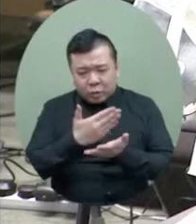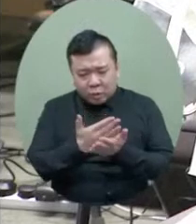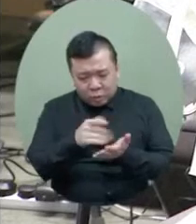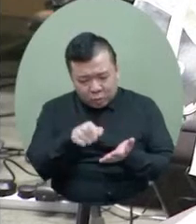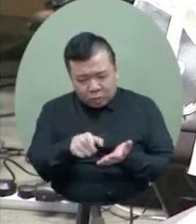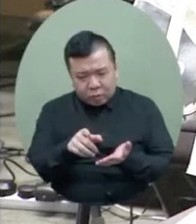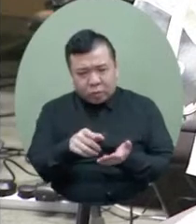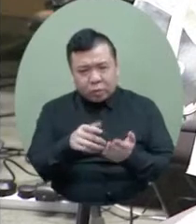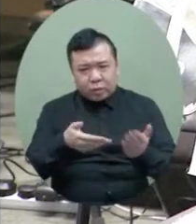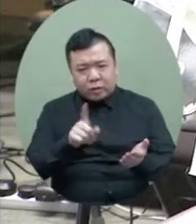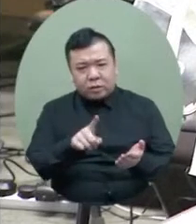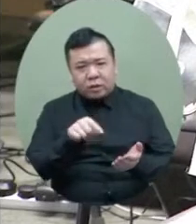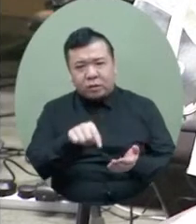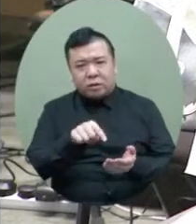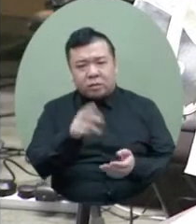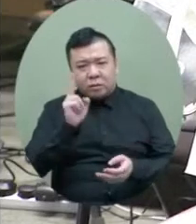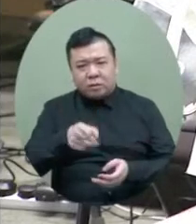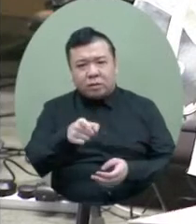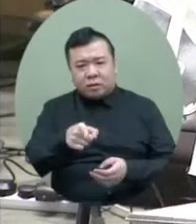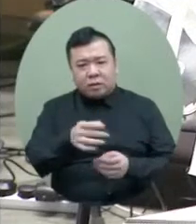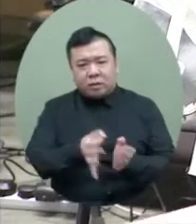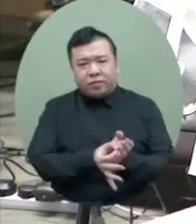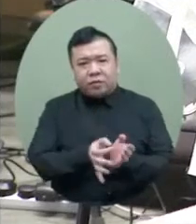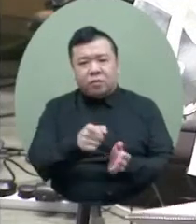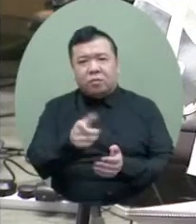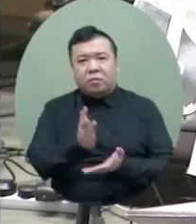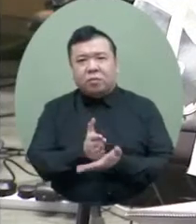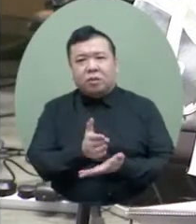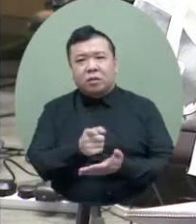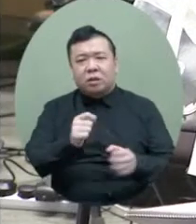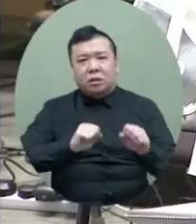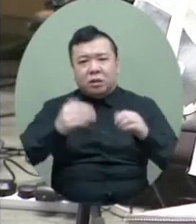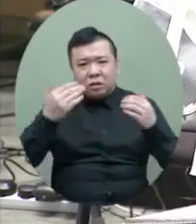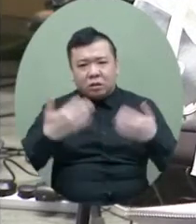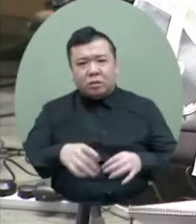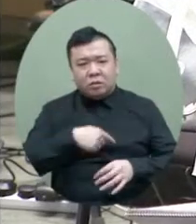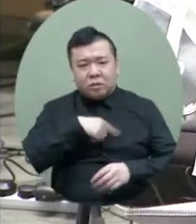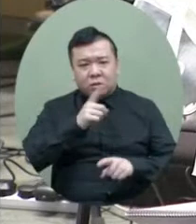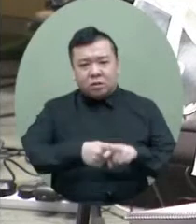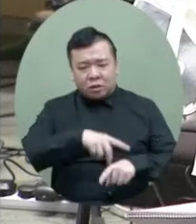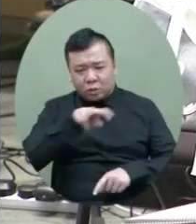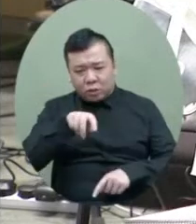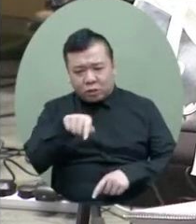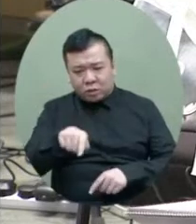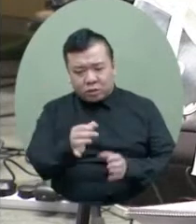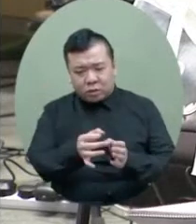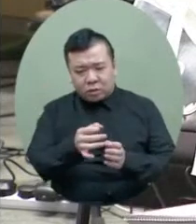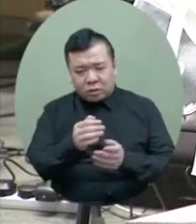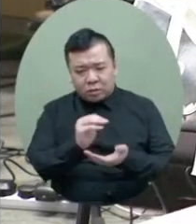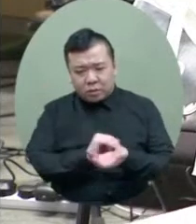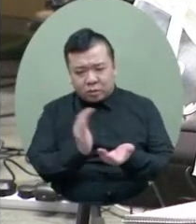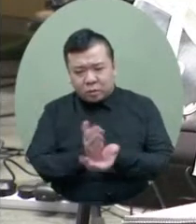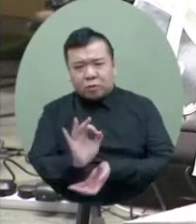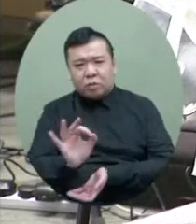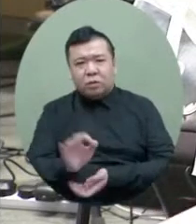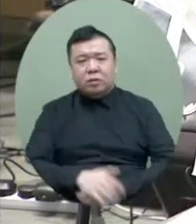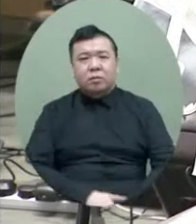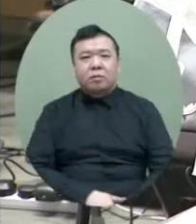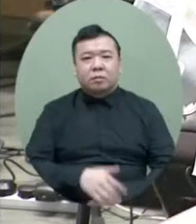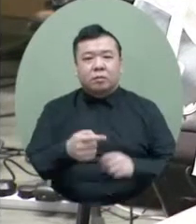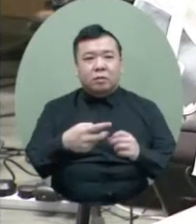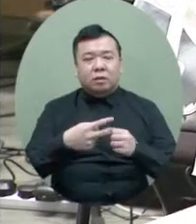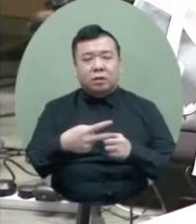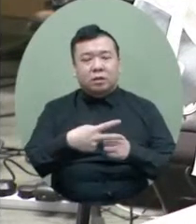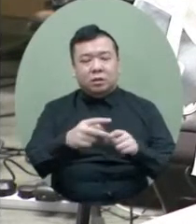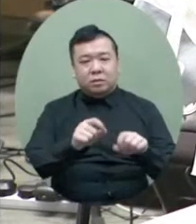district, because no cases were found after the operation. Second question is whether Dr. Chuang thinks buildings should